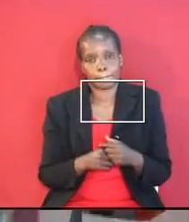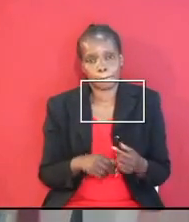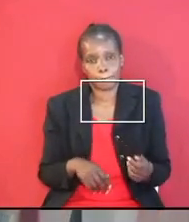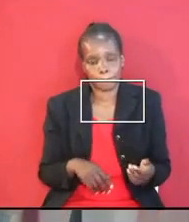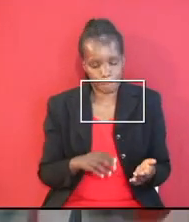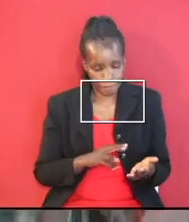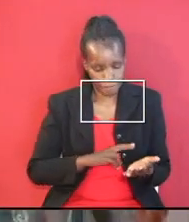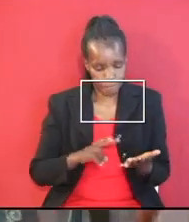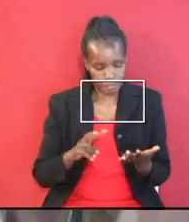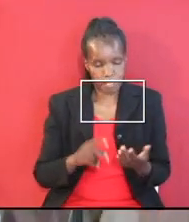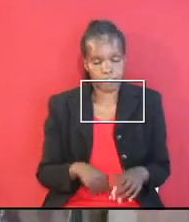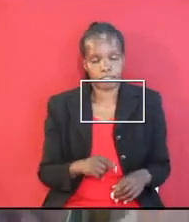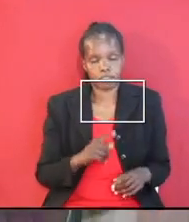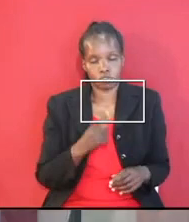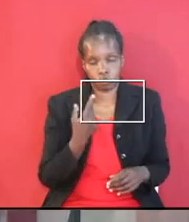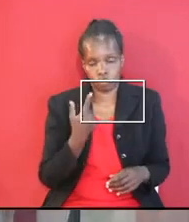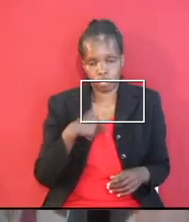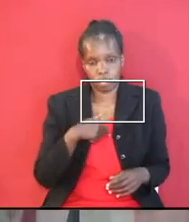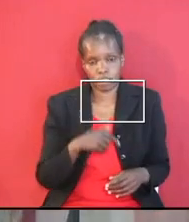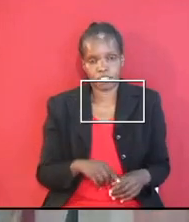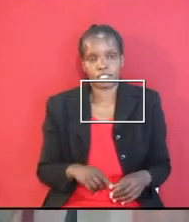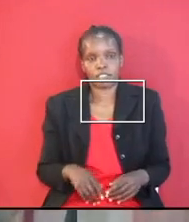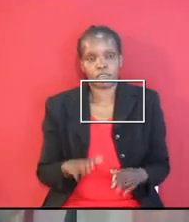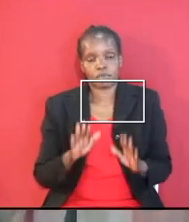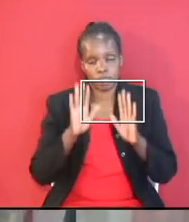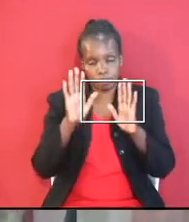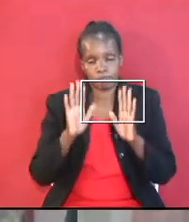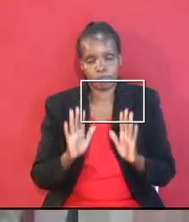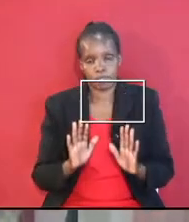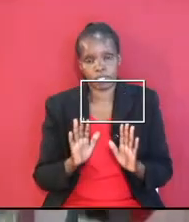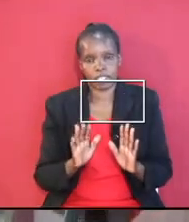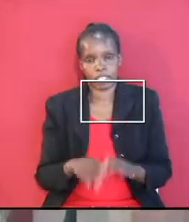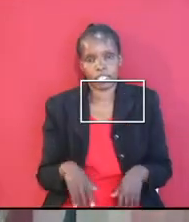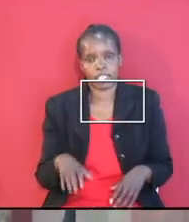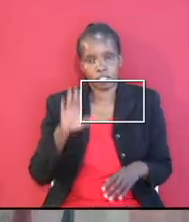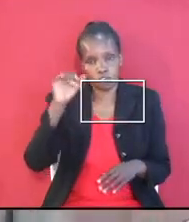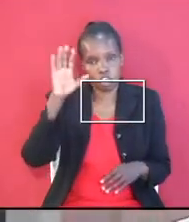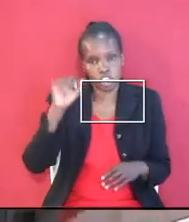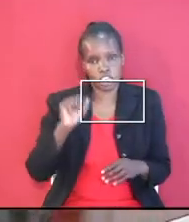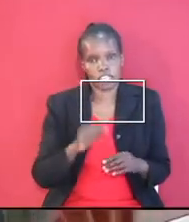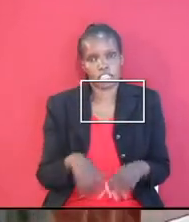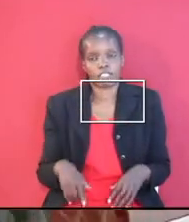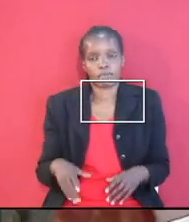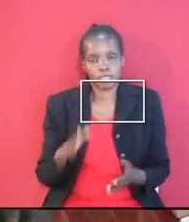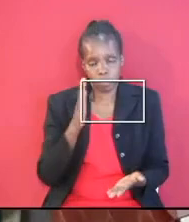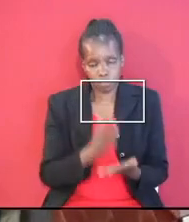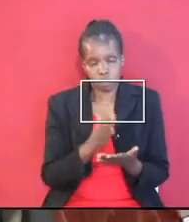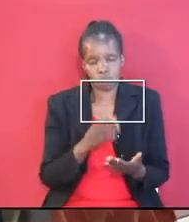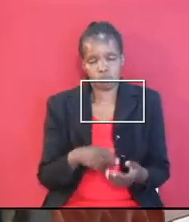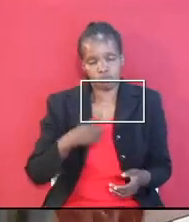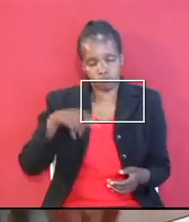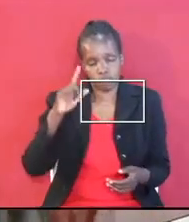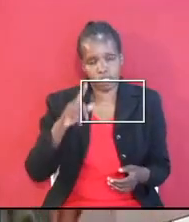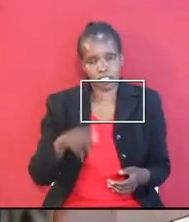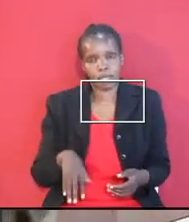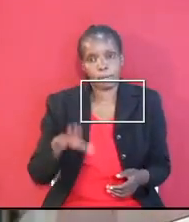The Bible is admonishing us to make worthy of our, to make our calling and election sure. Right?